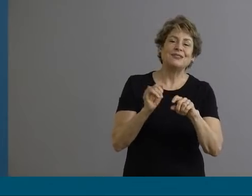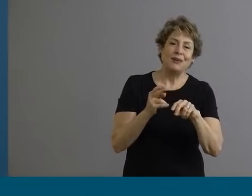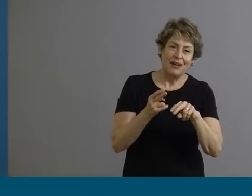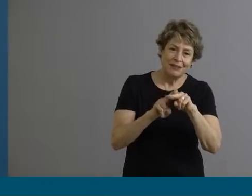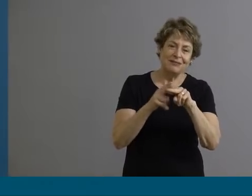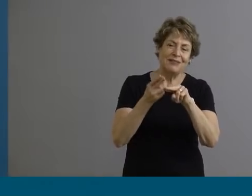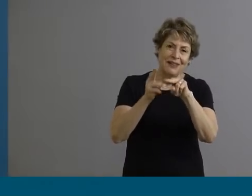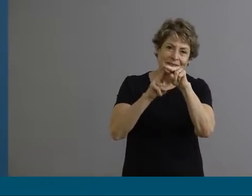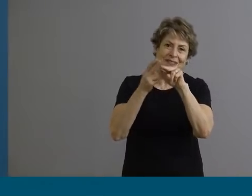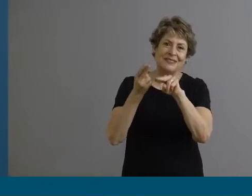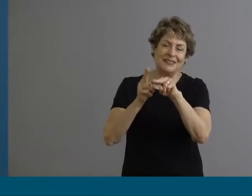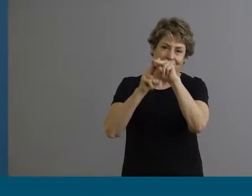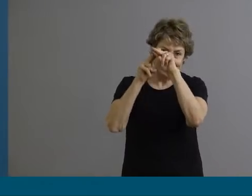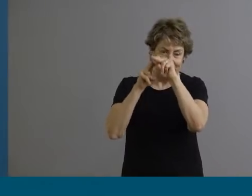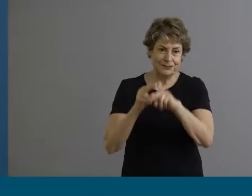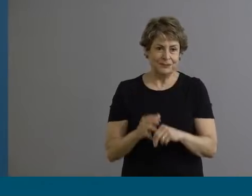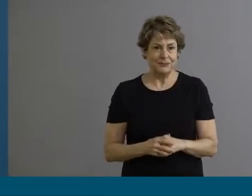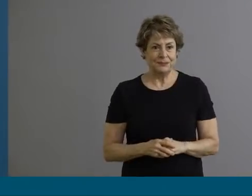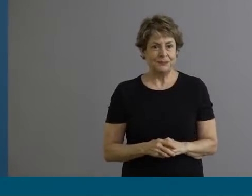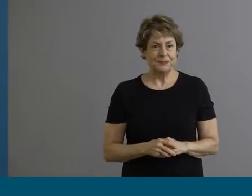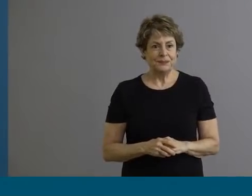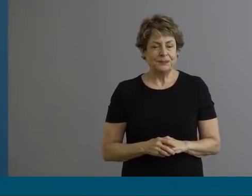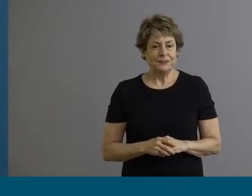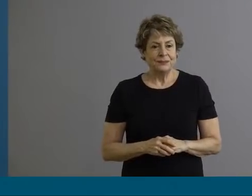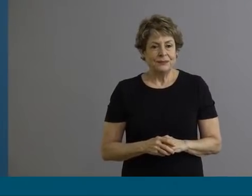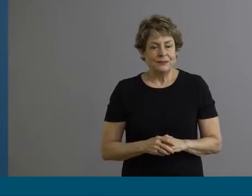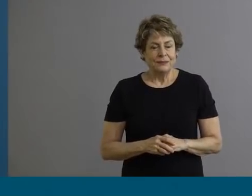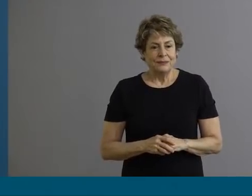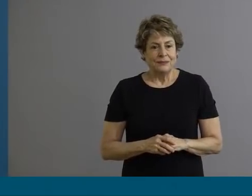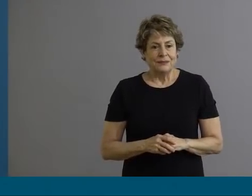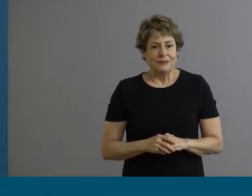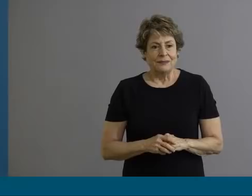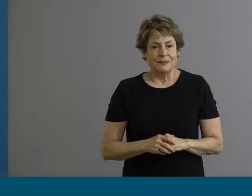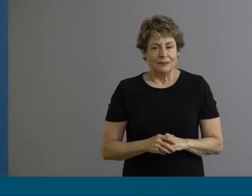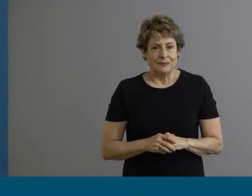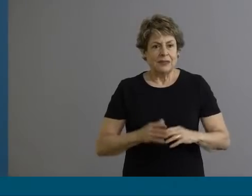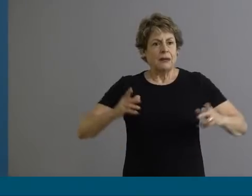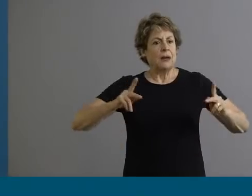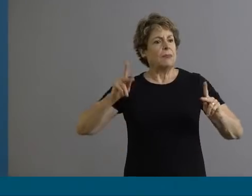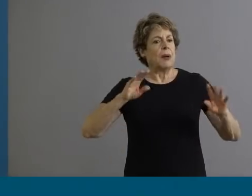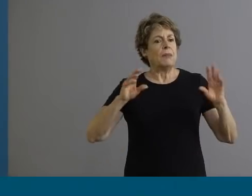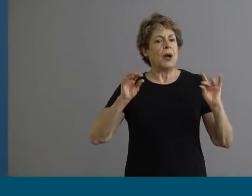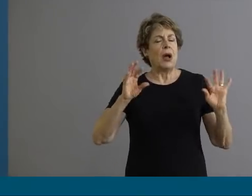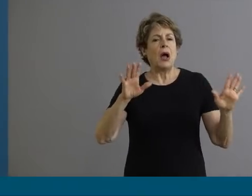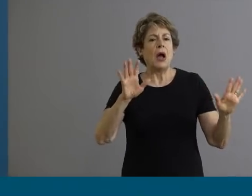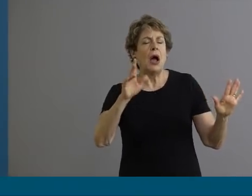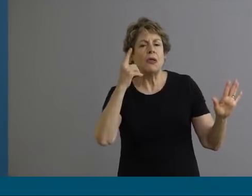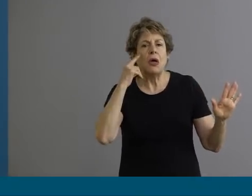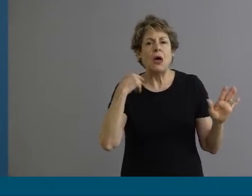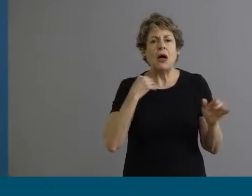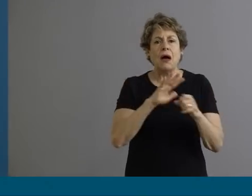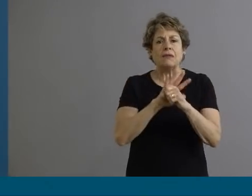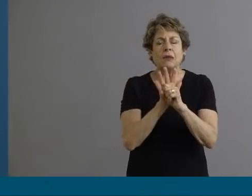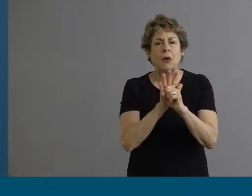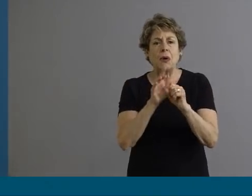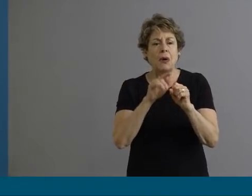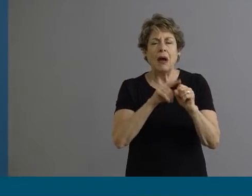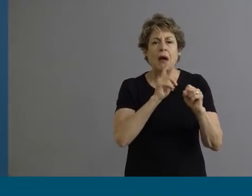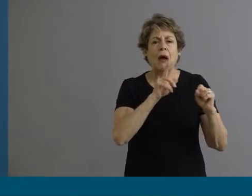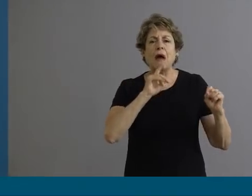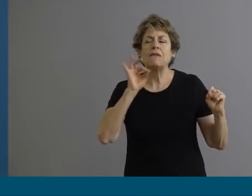some people incorrectly say that this is like the flu. If you look at the gold line, that is the flu,